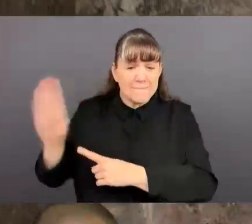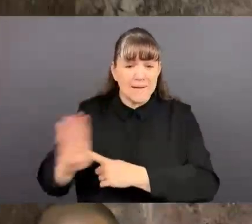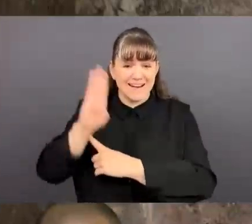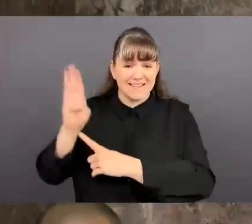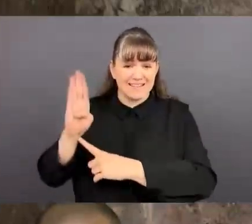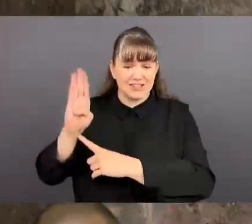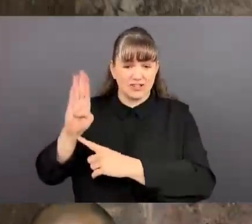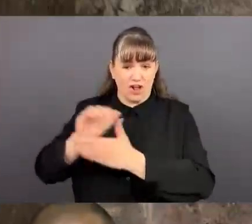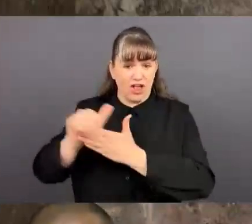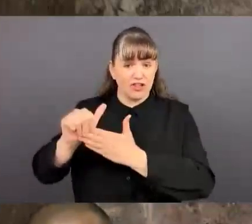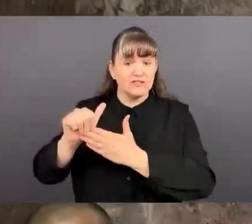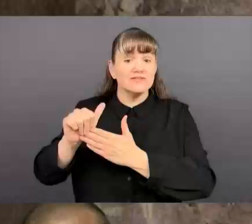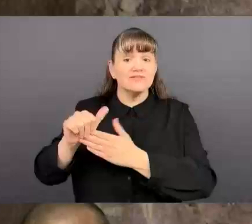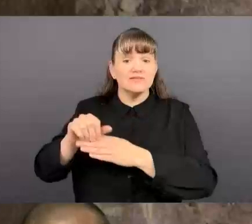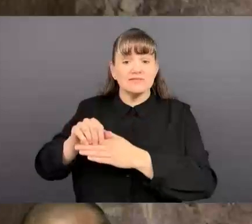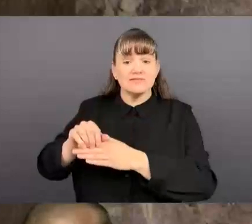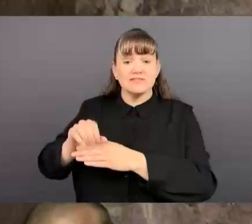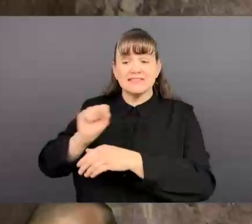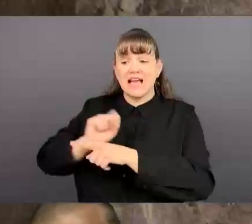Speaker.